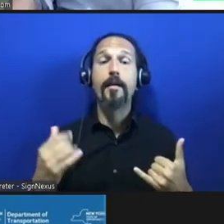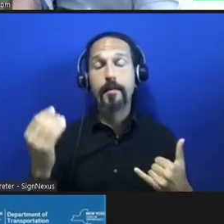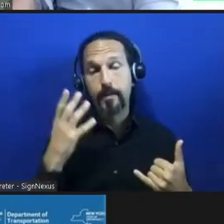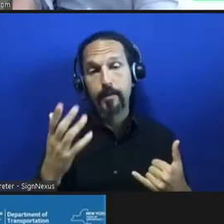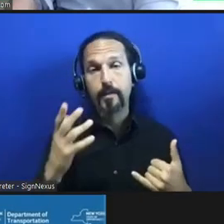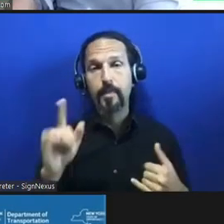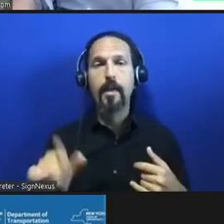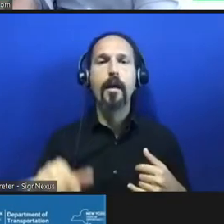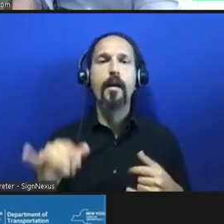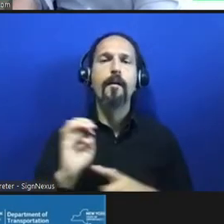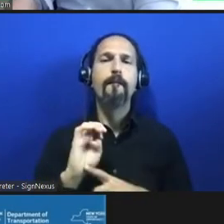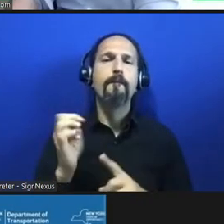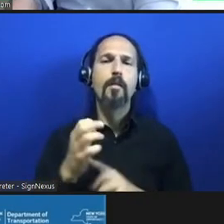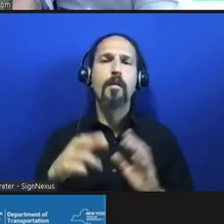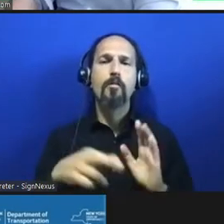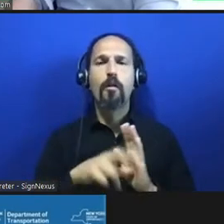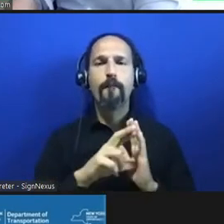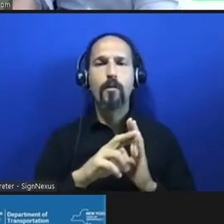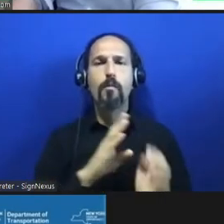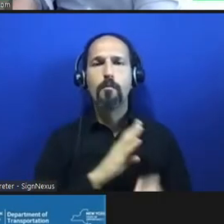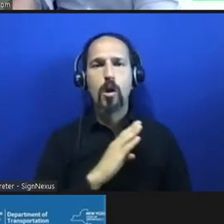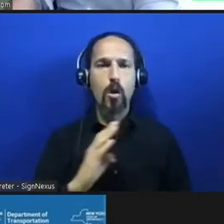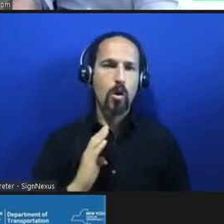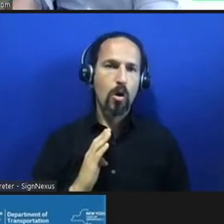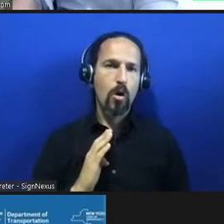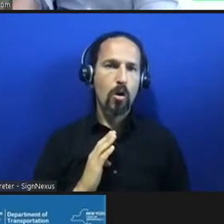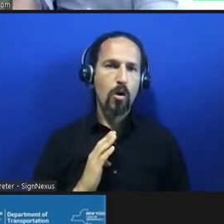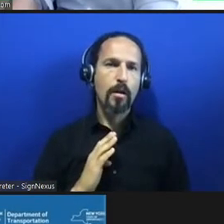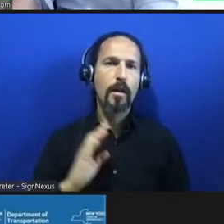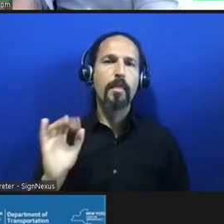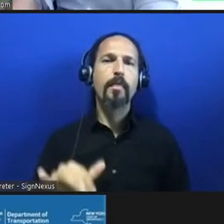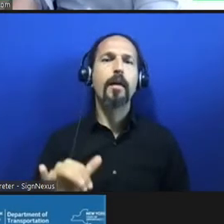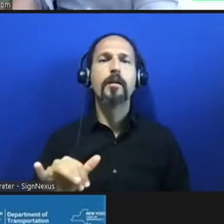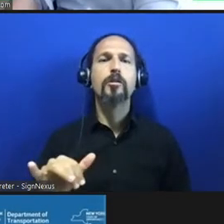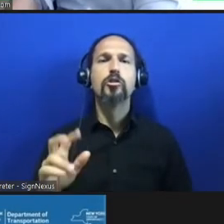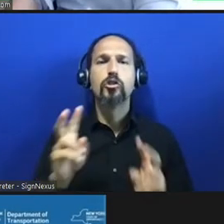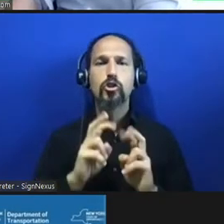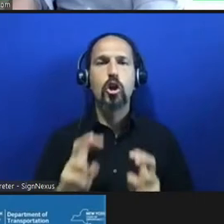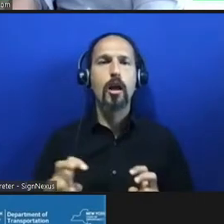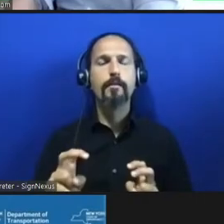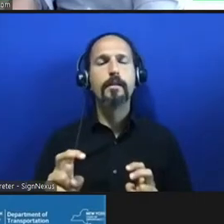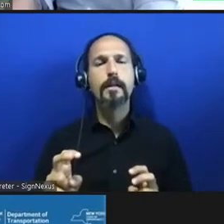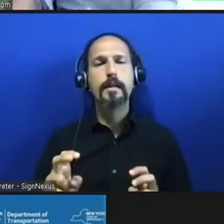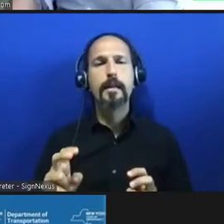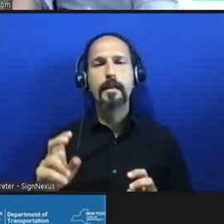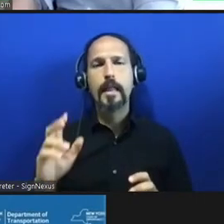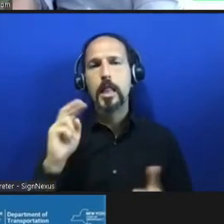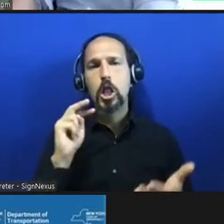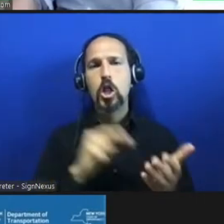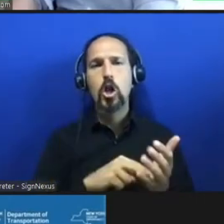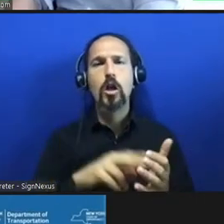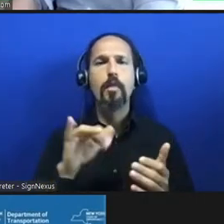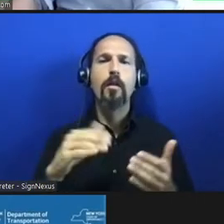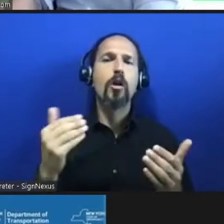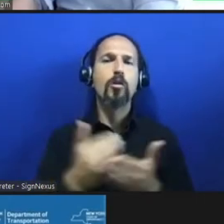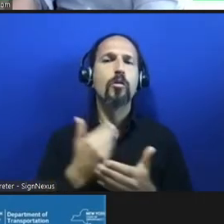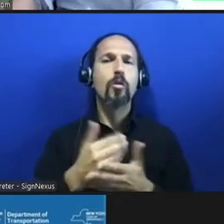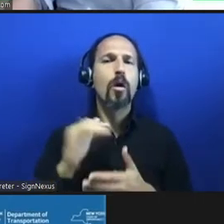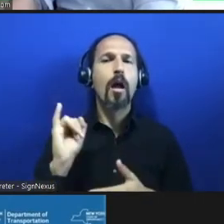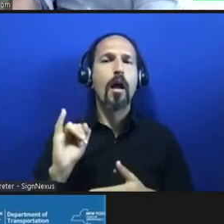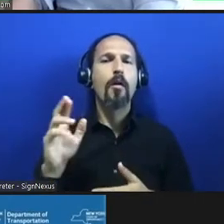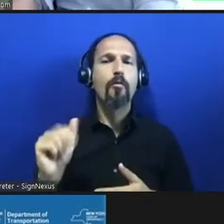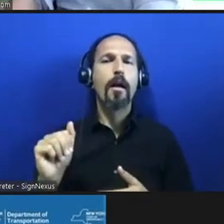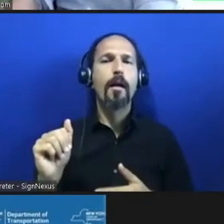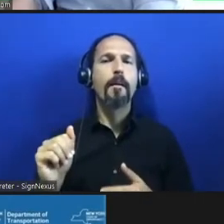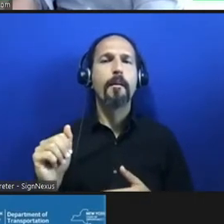environmental review board uh survey here it looks like the new Ira bill